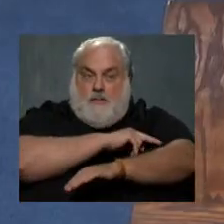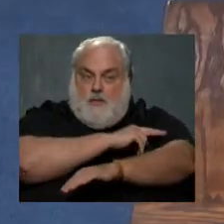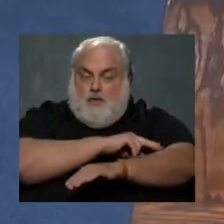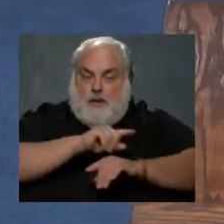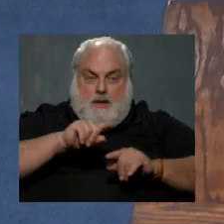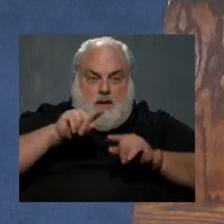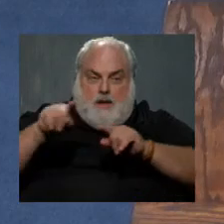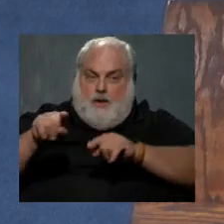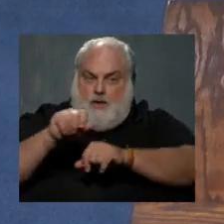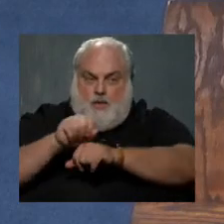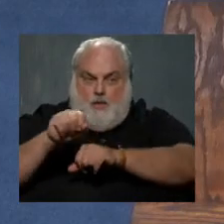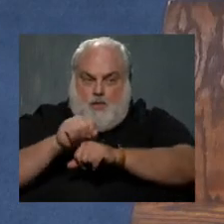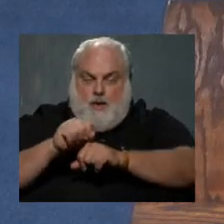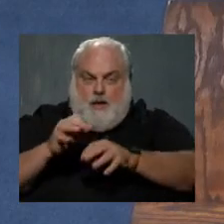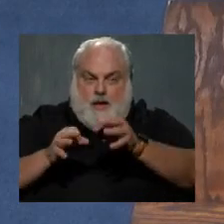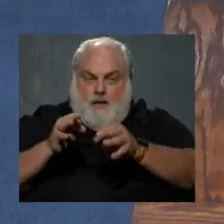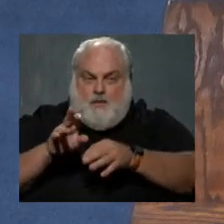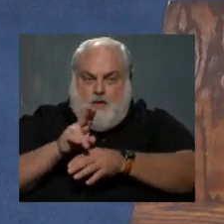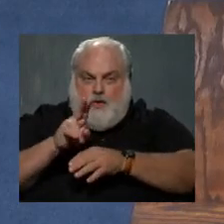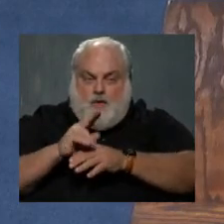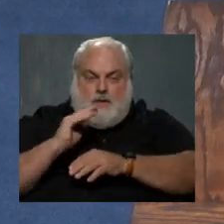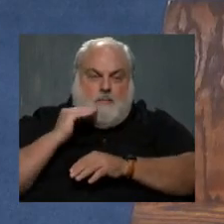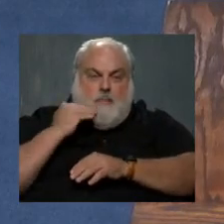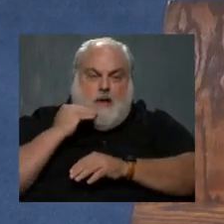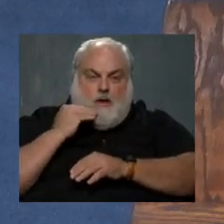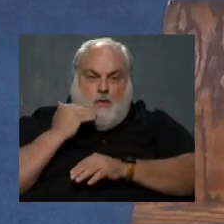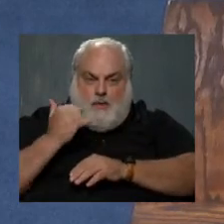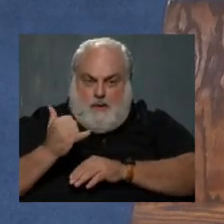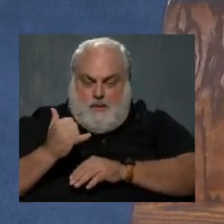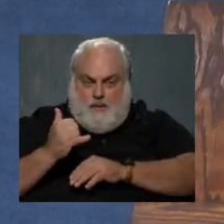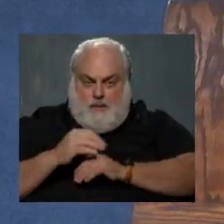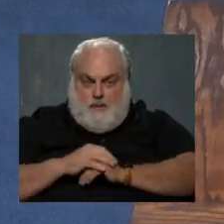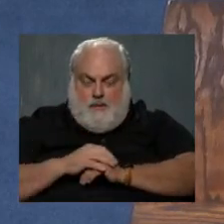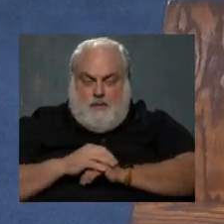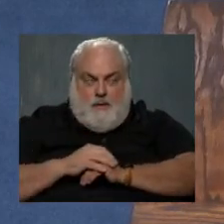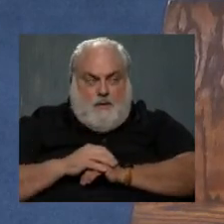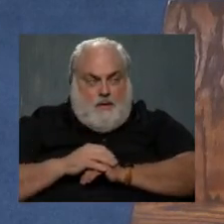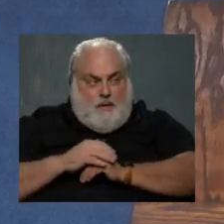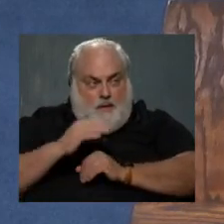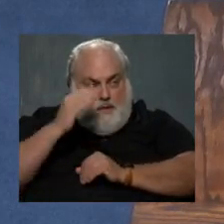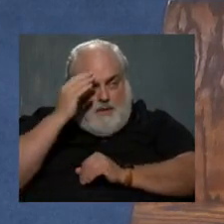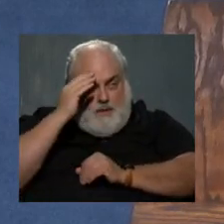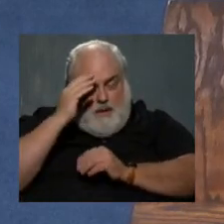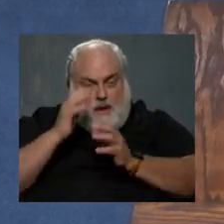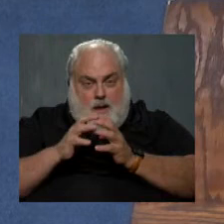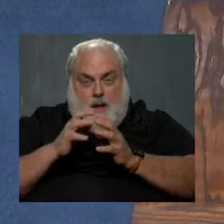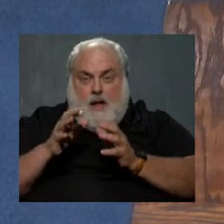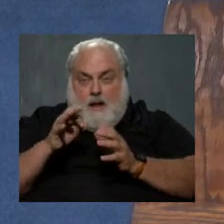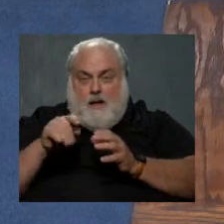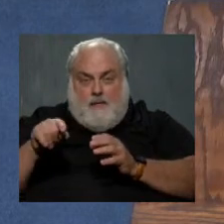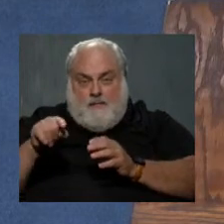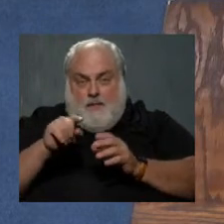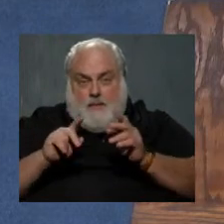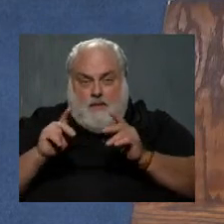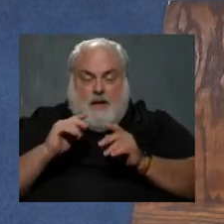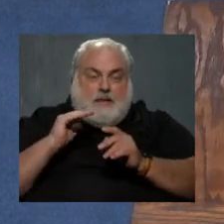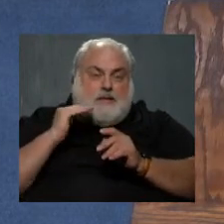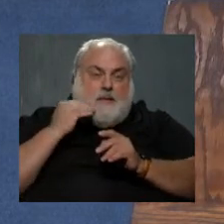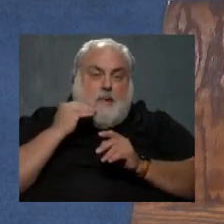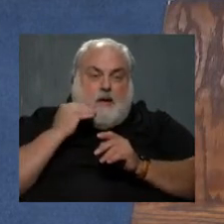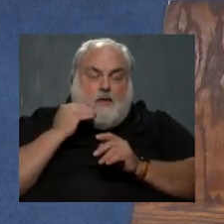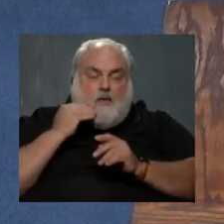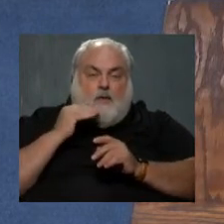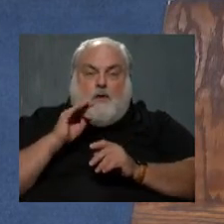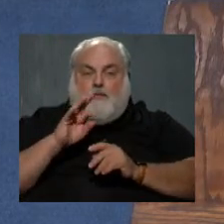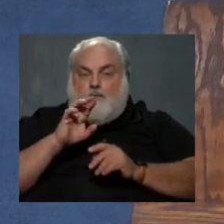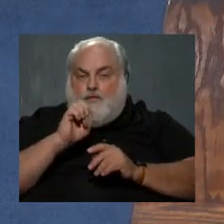work at Children's Hospital if you use tobacco. And a lot of employers have gone to tobacco-free